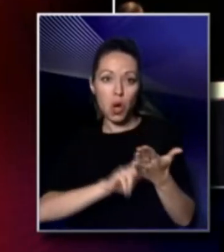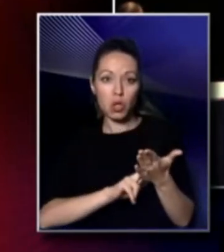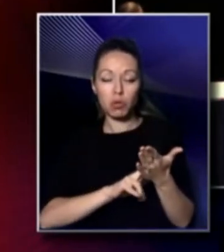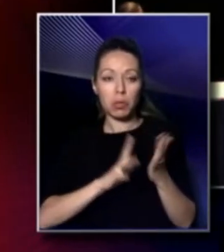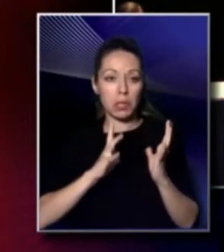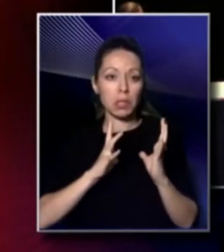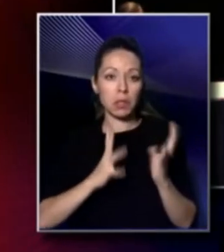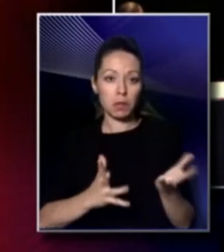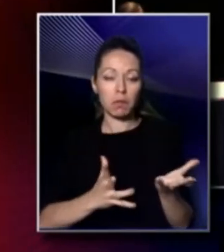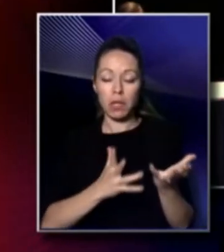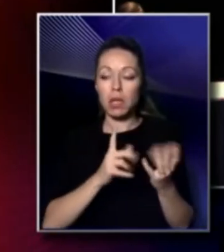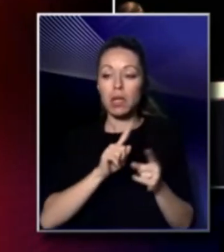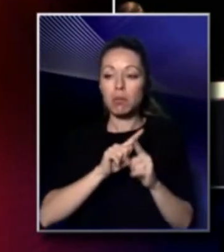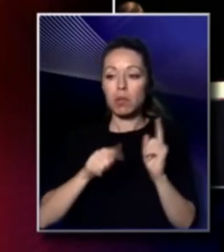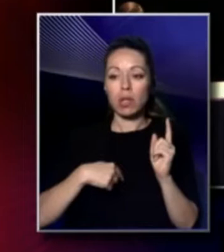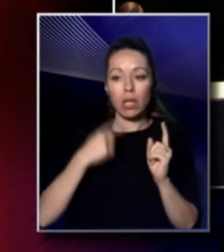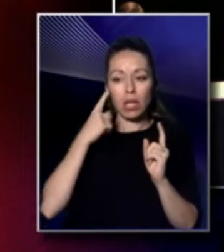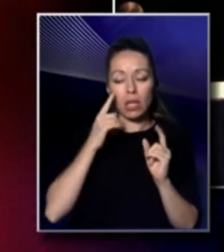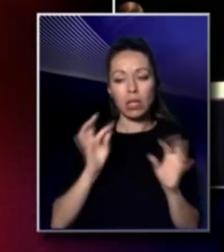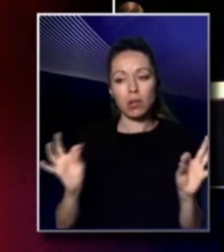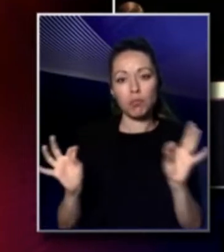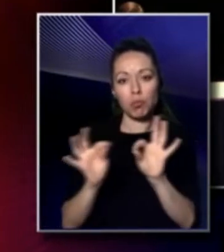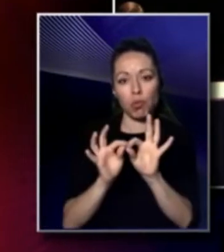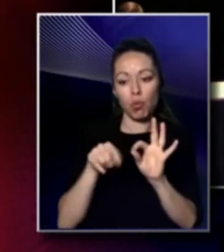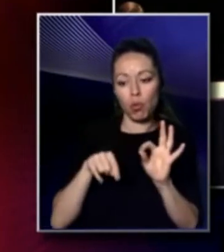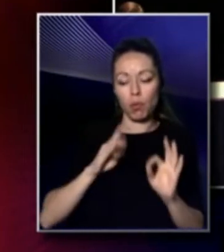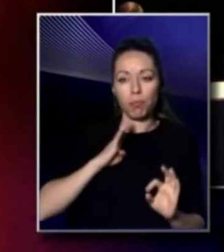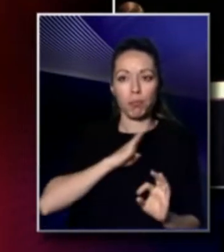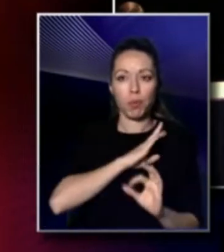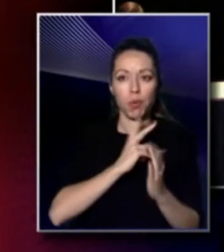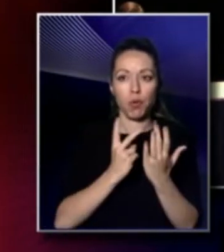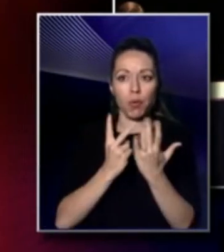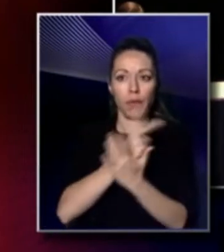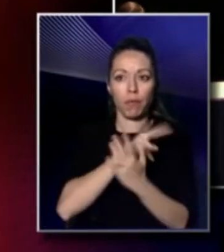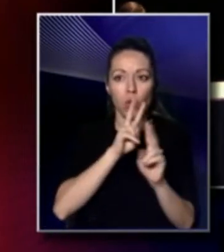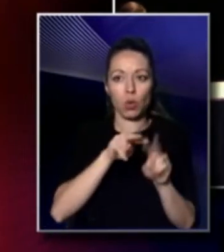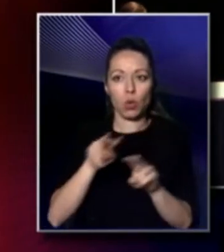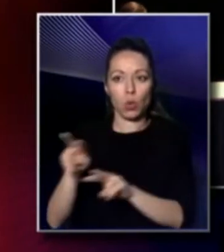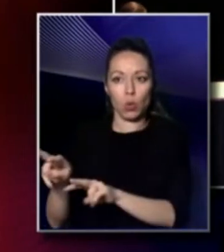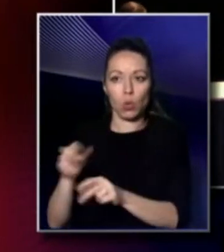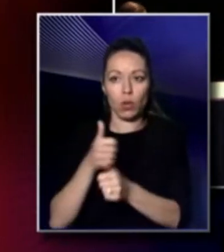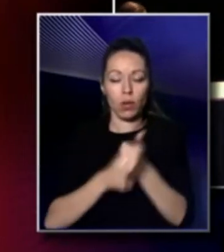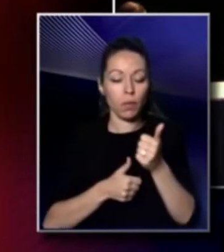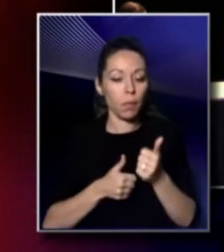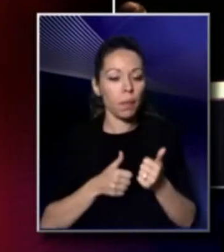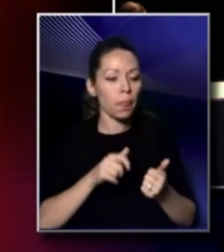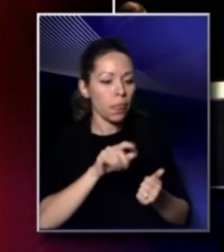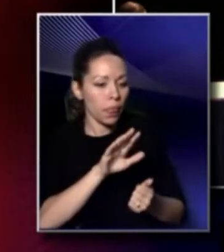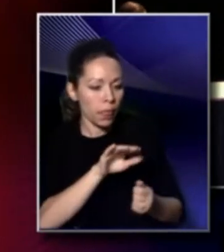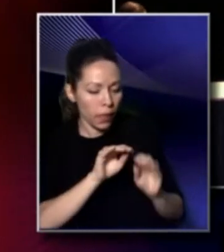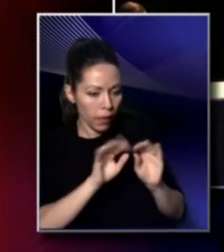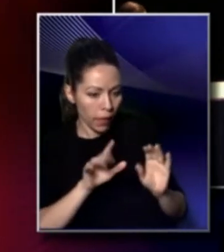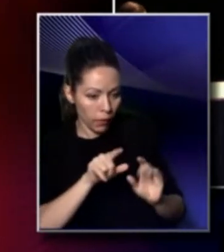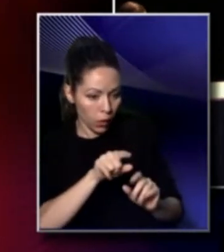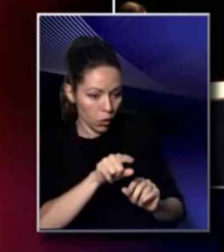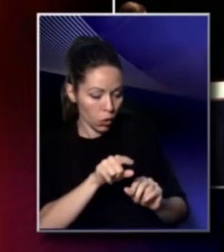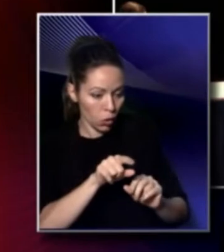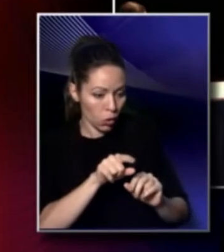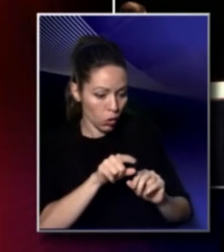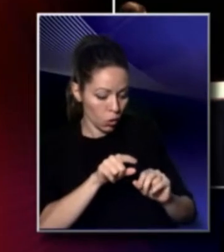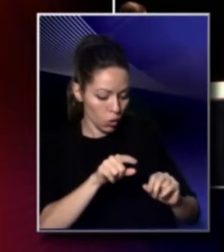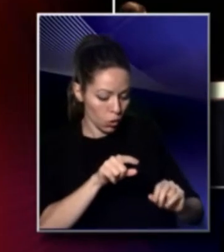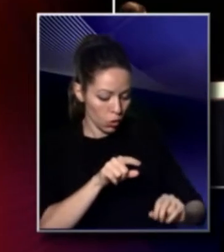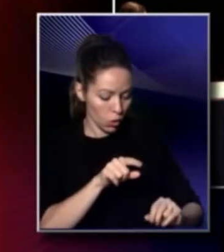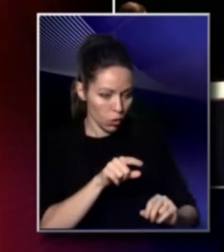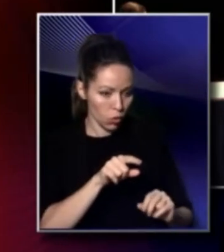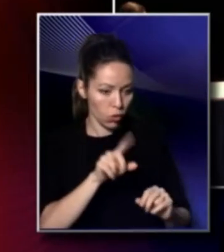to, but I think it's important that this board review those issues. So you want to, your question,